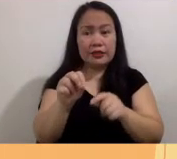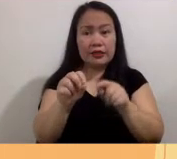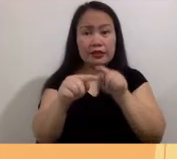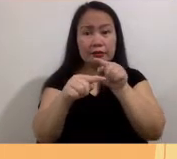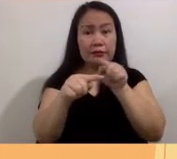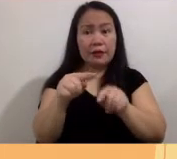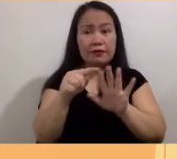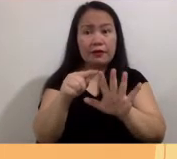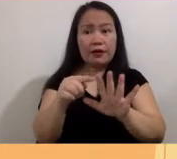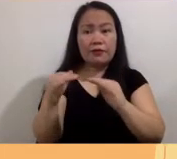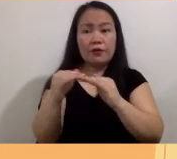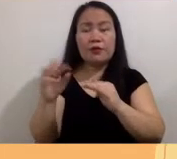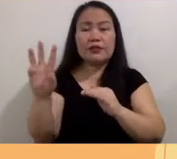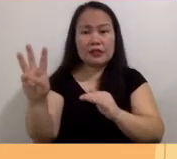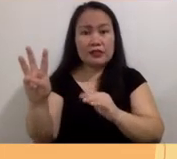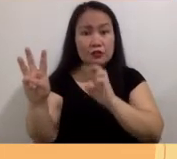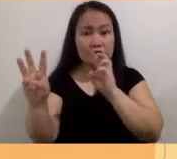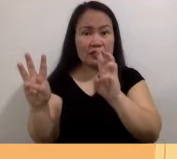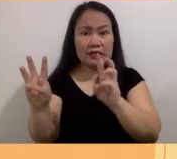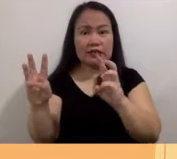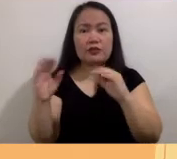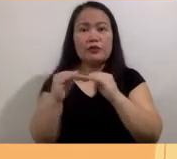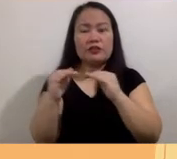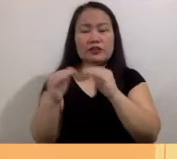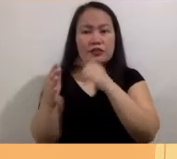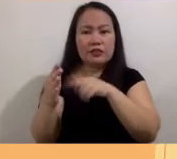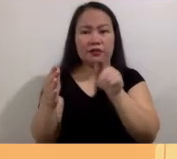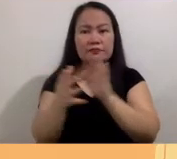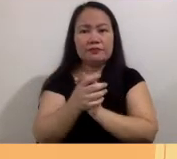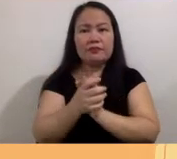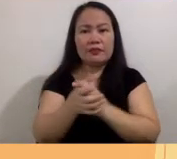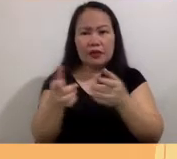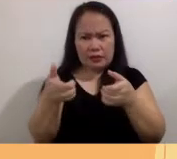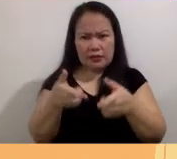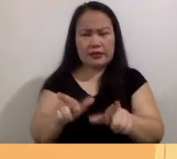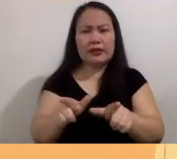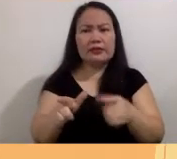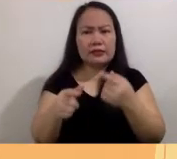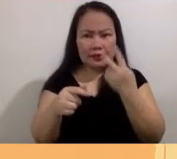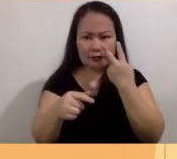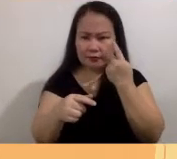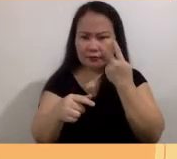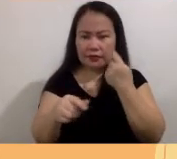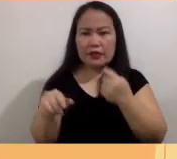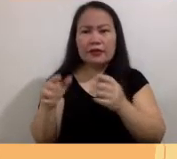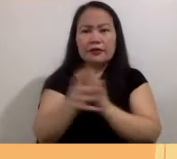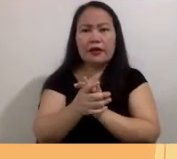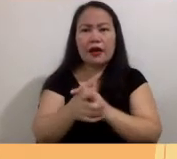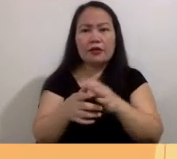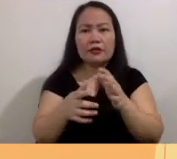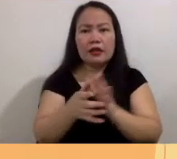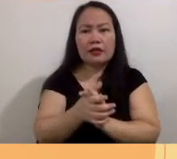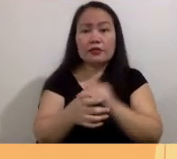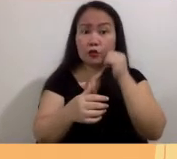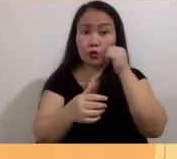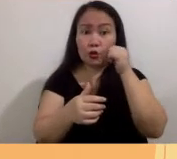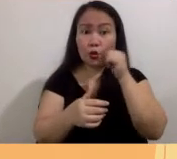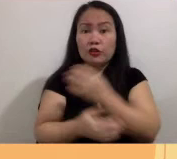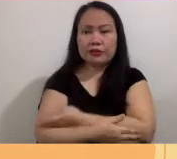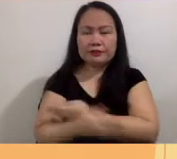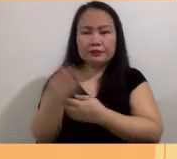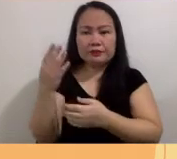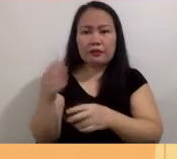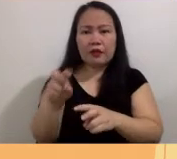are equal. Next. So, 16 is equal to, let's see if in 10 years, the age of the daughter